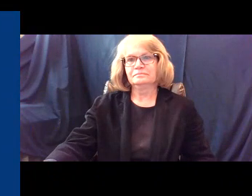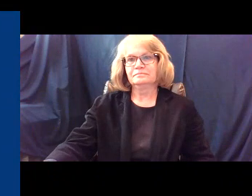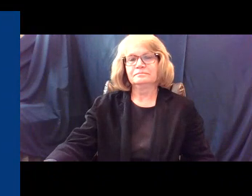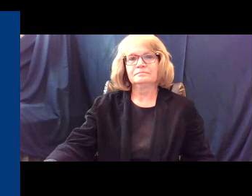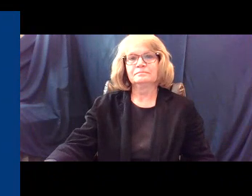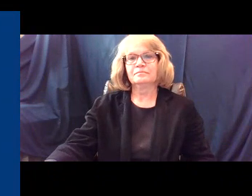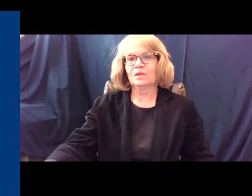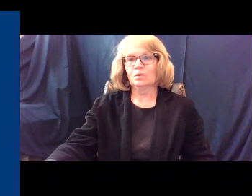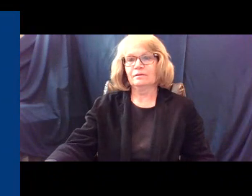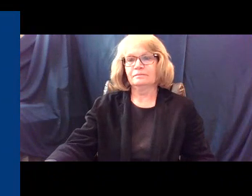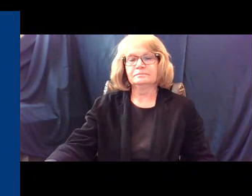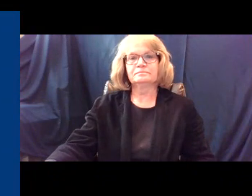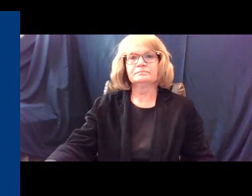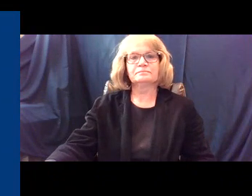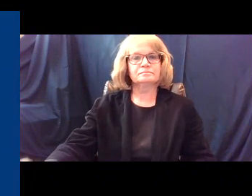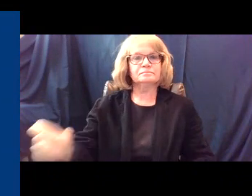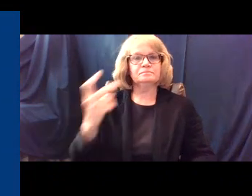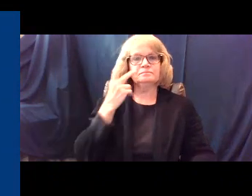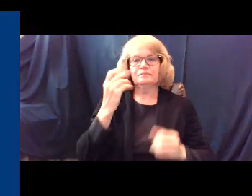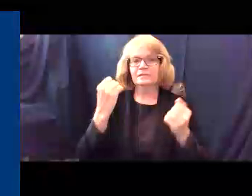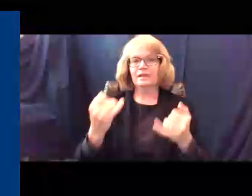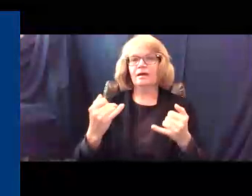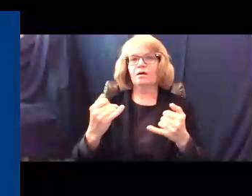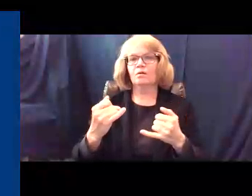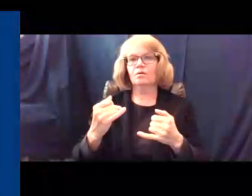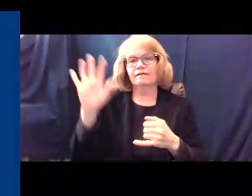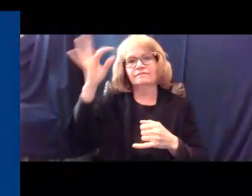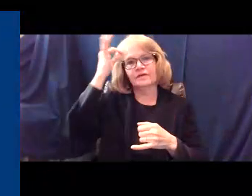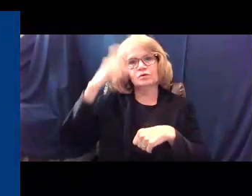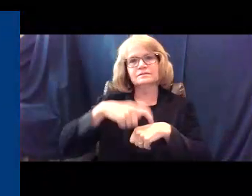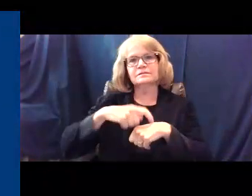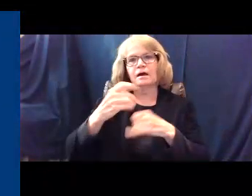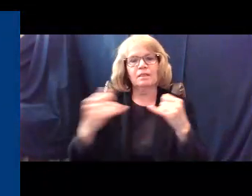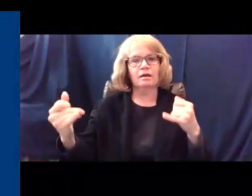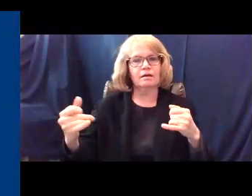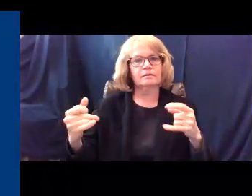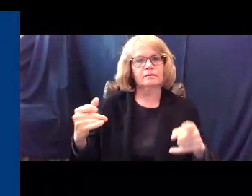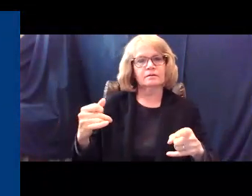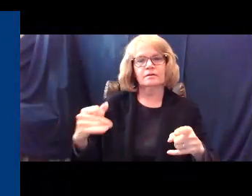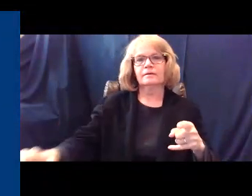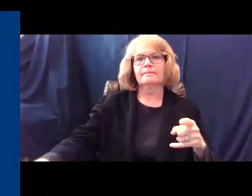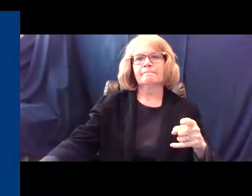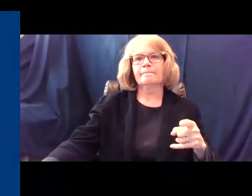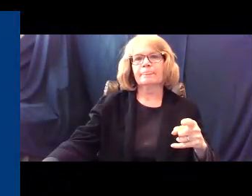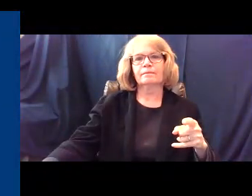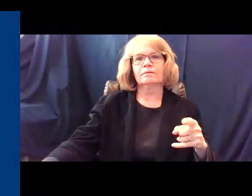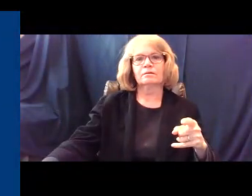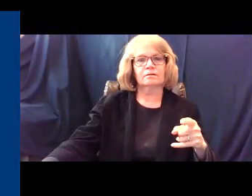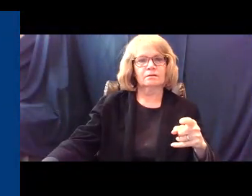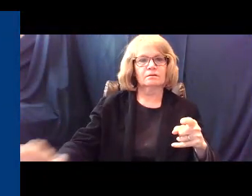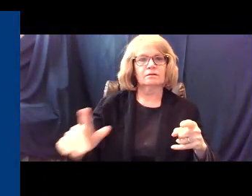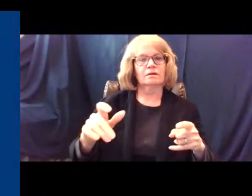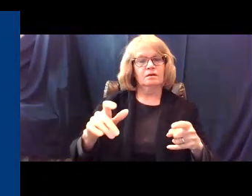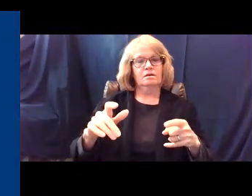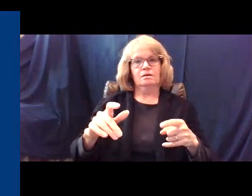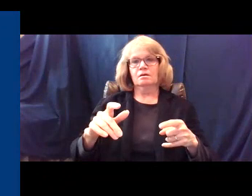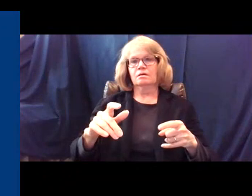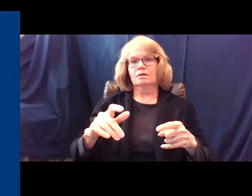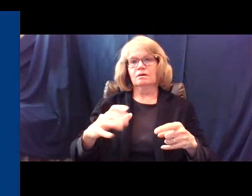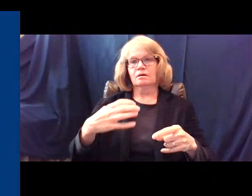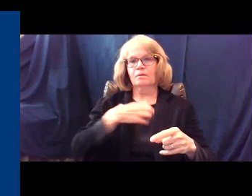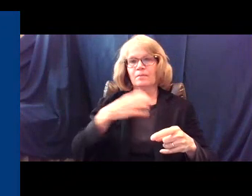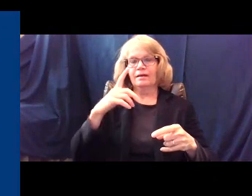Let's see, I want to talk about the filing timeline as well. So under the Federal Fair Housing Act, a complaint has to be filed within